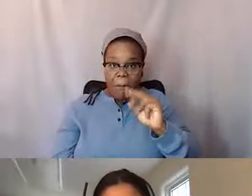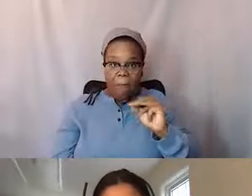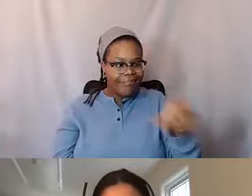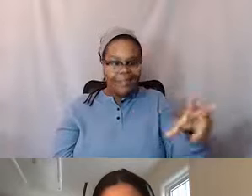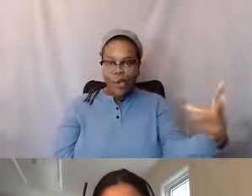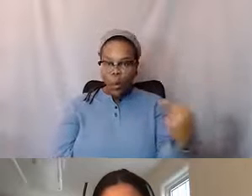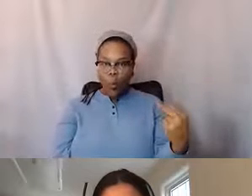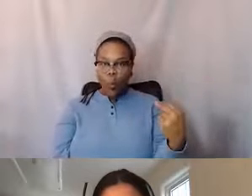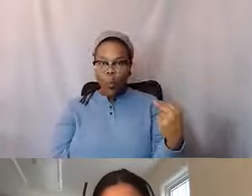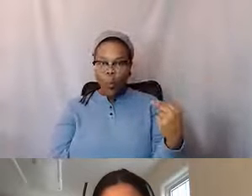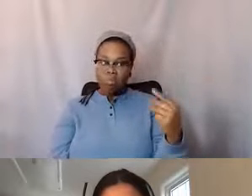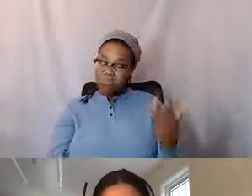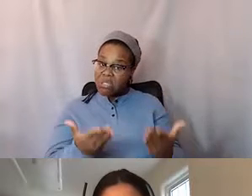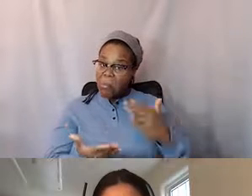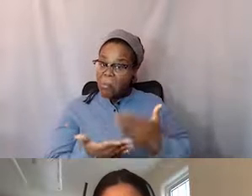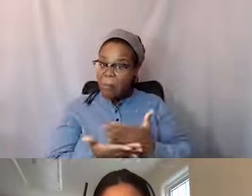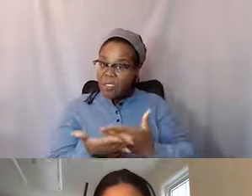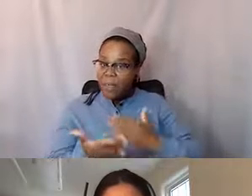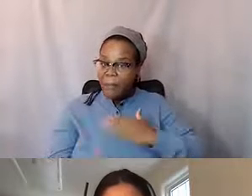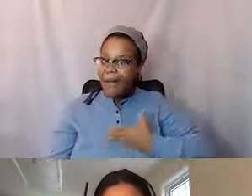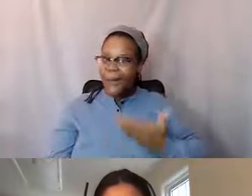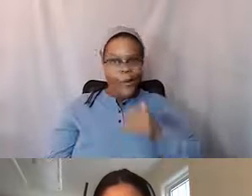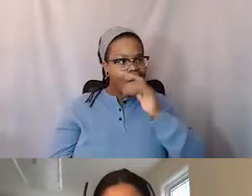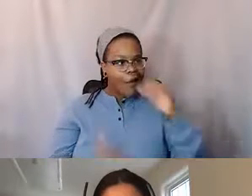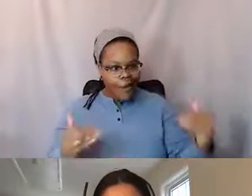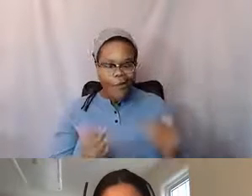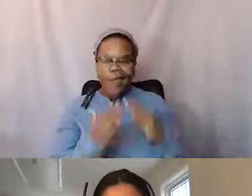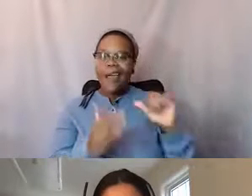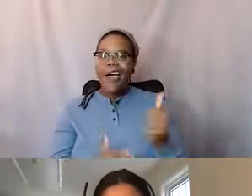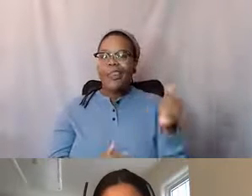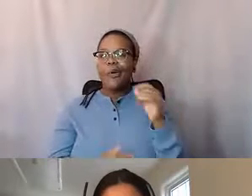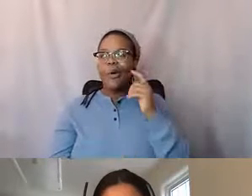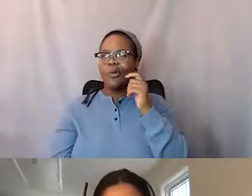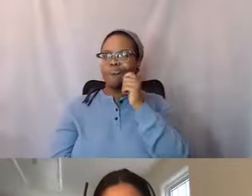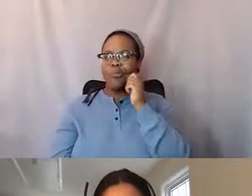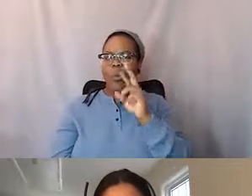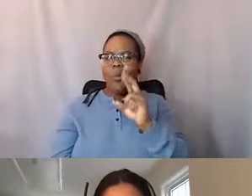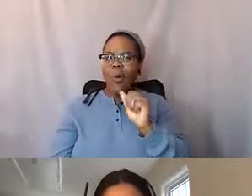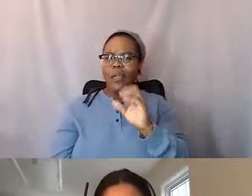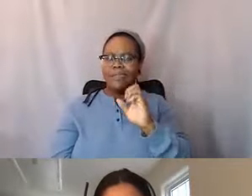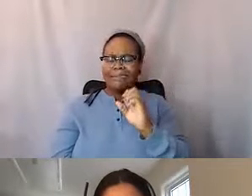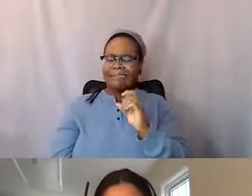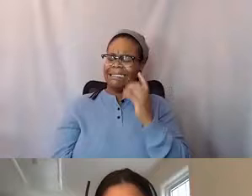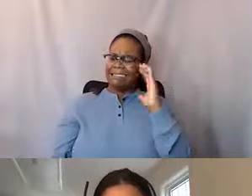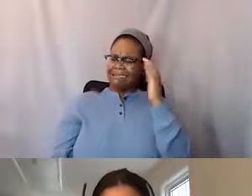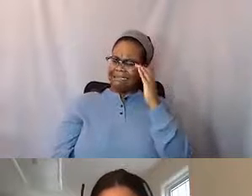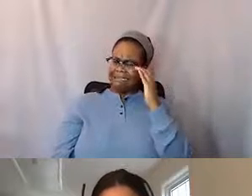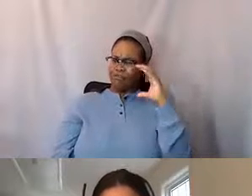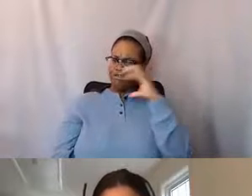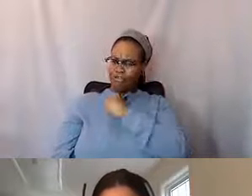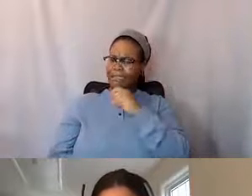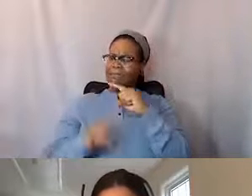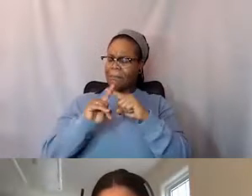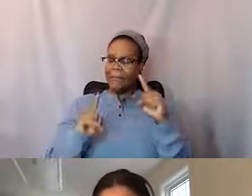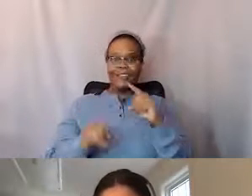them would admit, just because we haven't encountered any other races, which sounds really strange when you think about the globalized world, but for some reason, Croatia